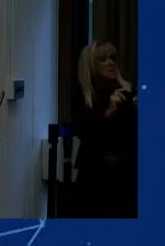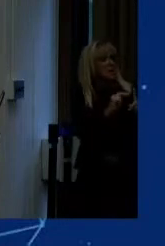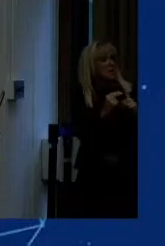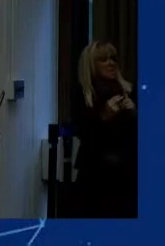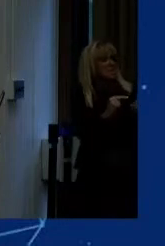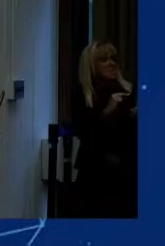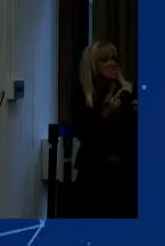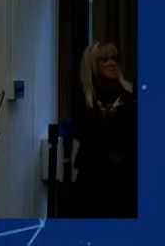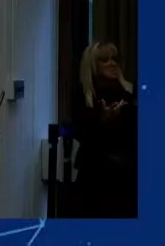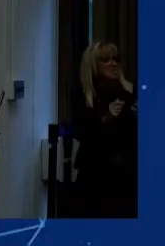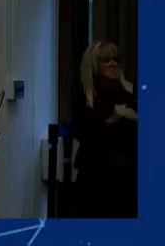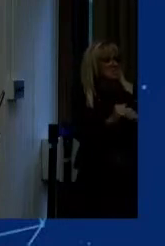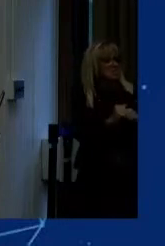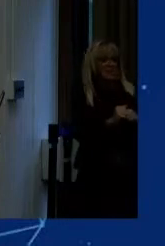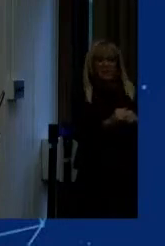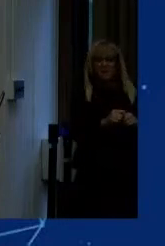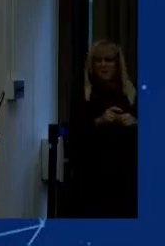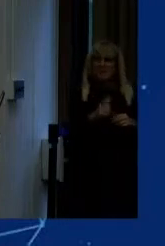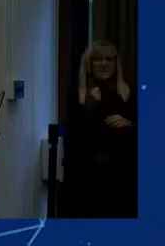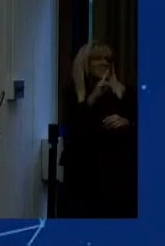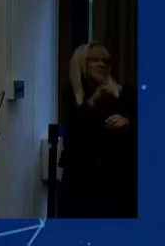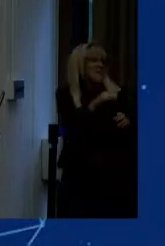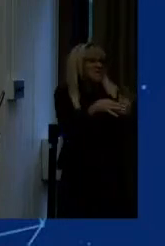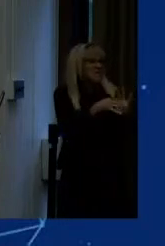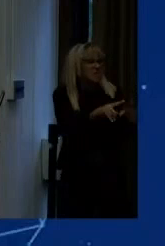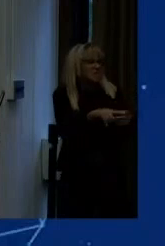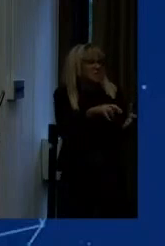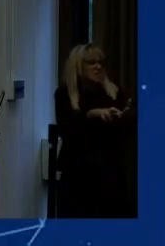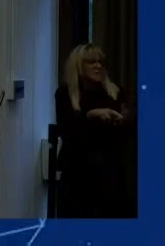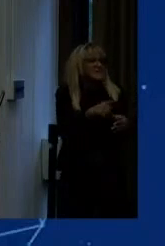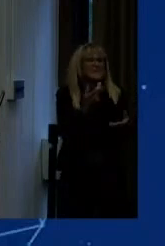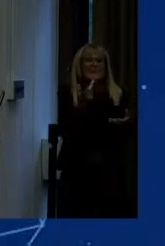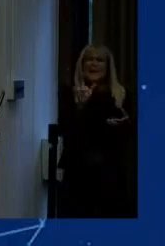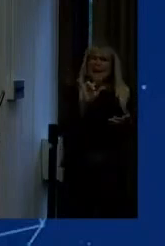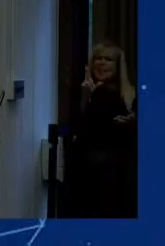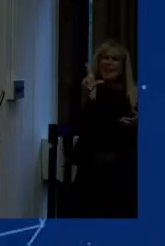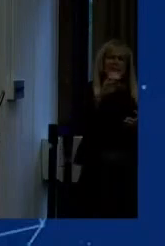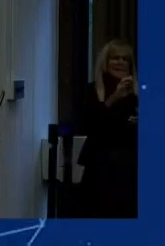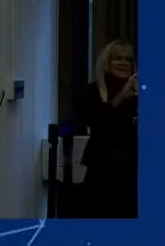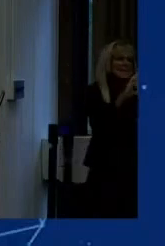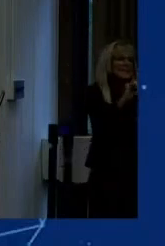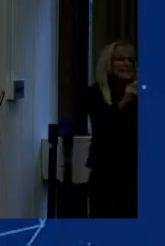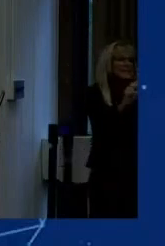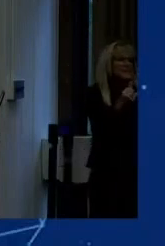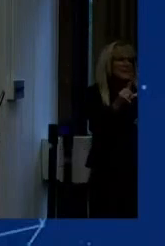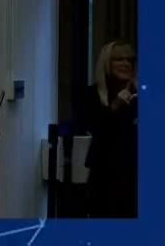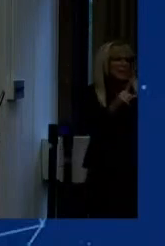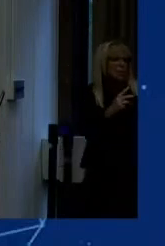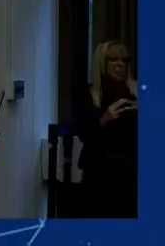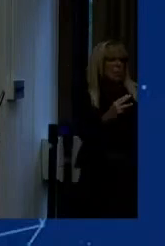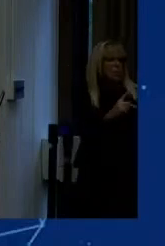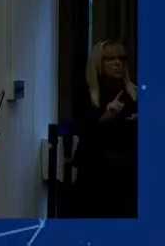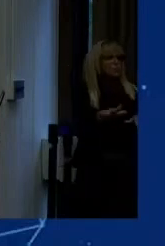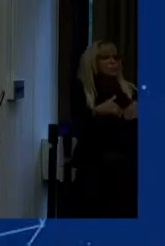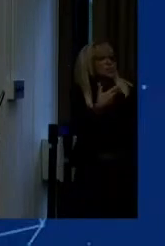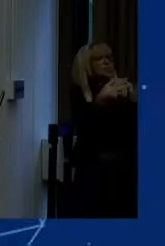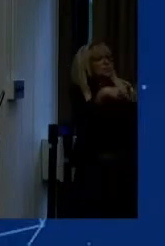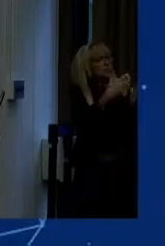about something they're researching. So you see an example about the Civil War here. And then again, it will be a suggested reading